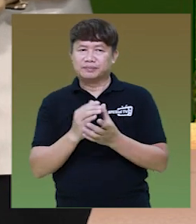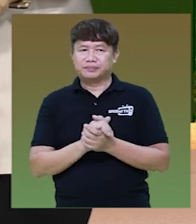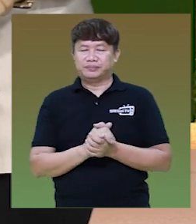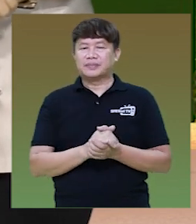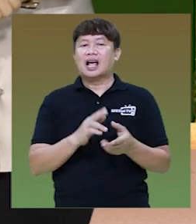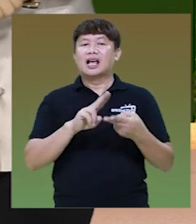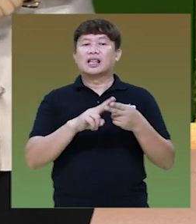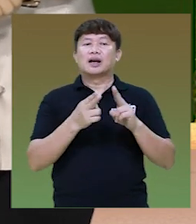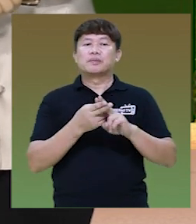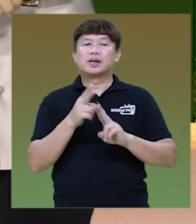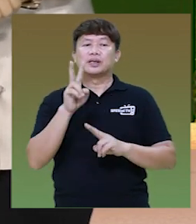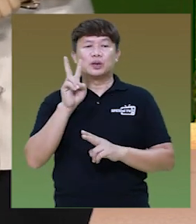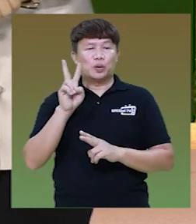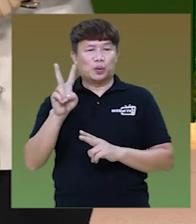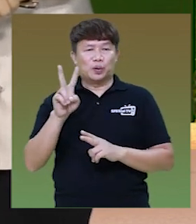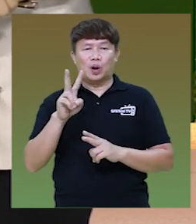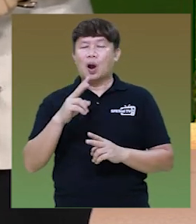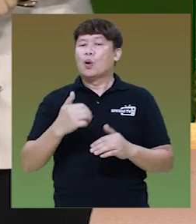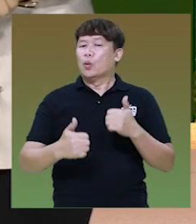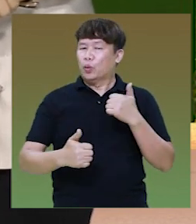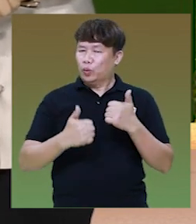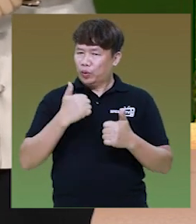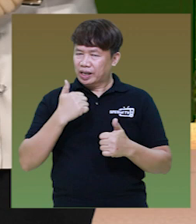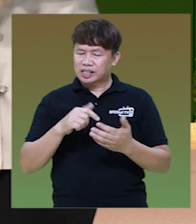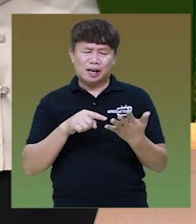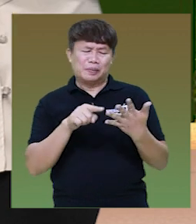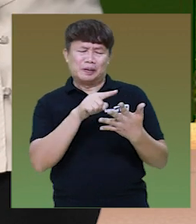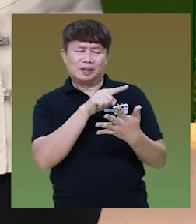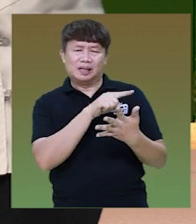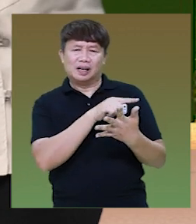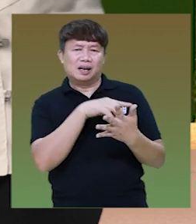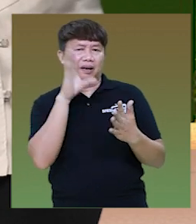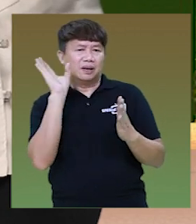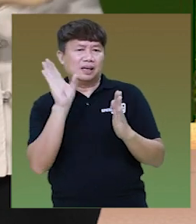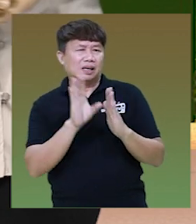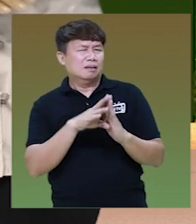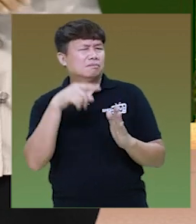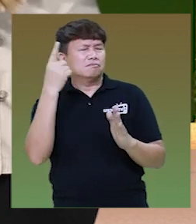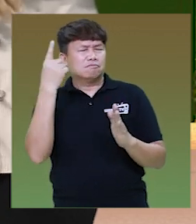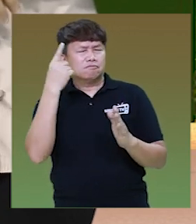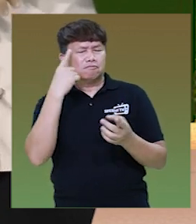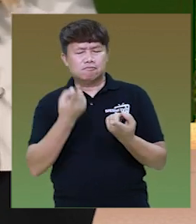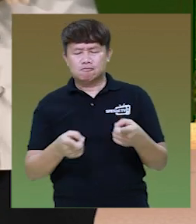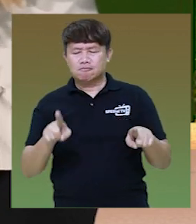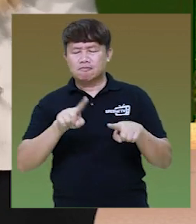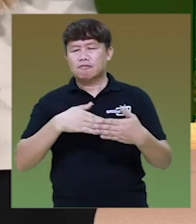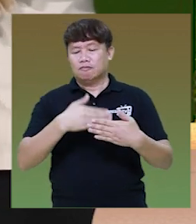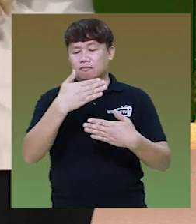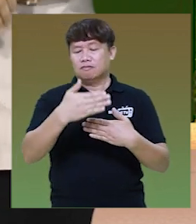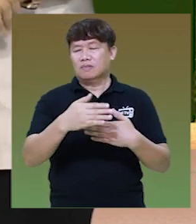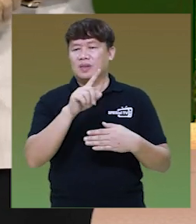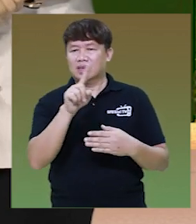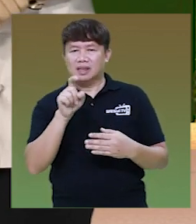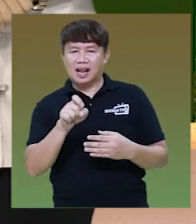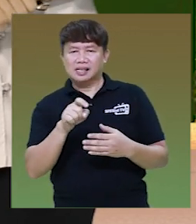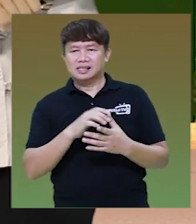Number 2. Which among the pictures do you think will happen next?